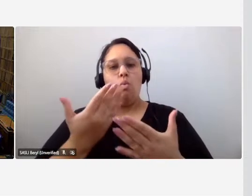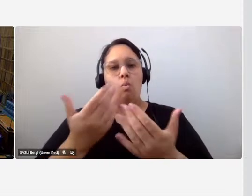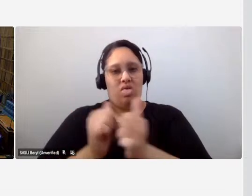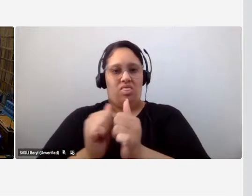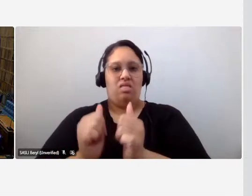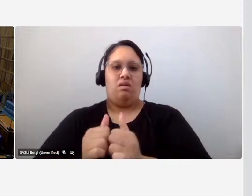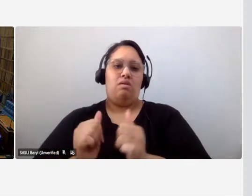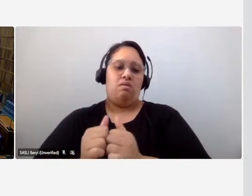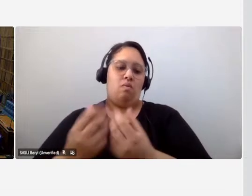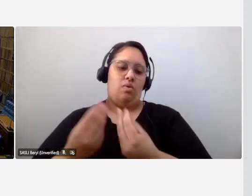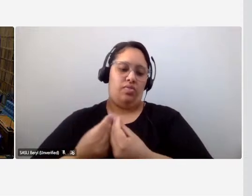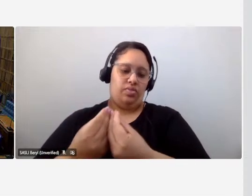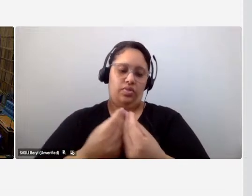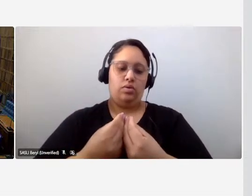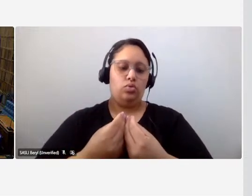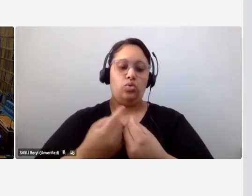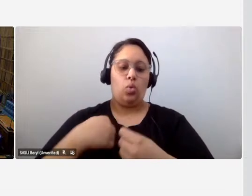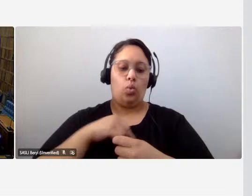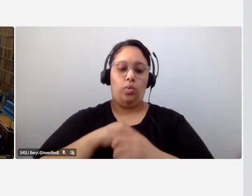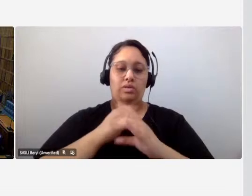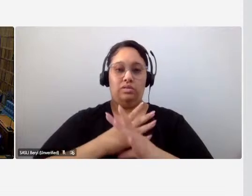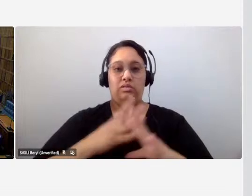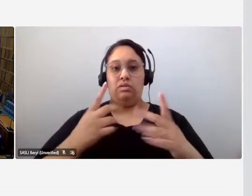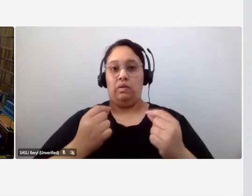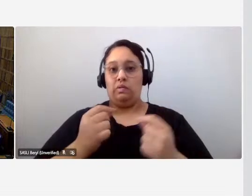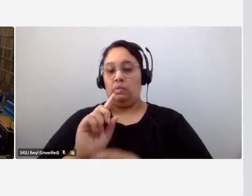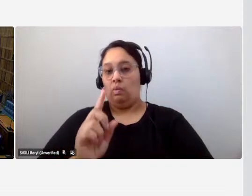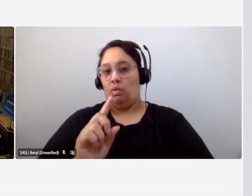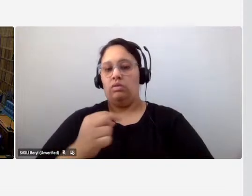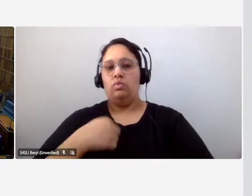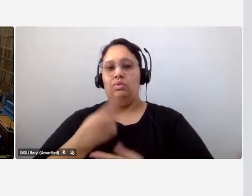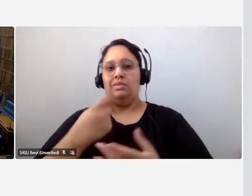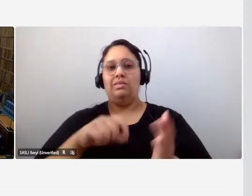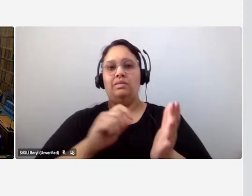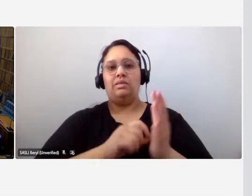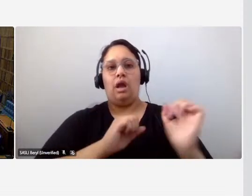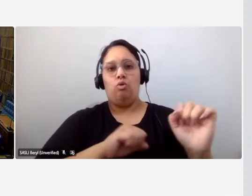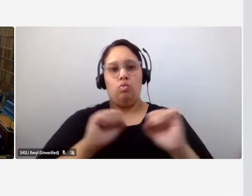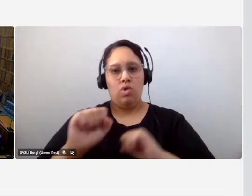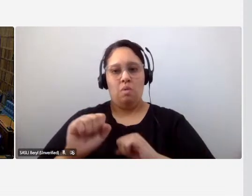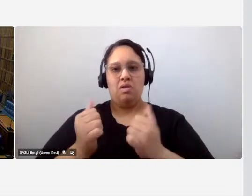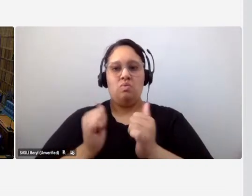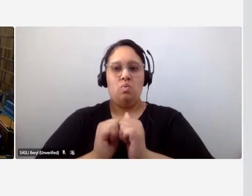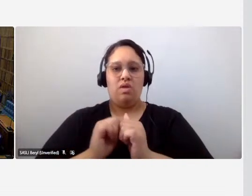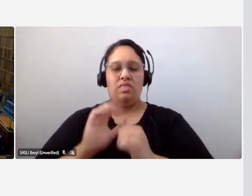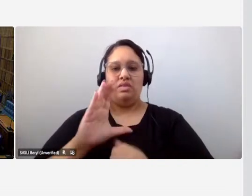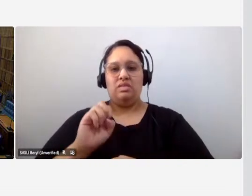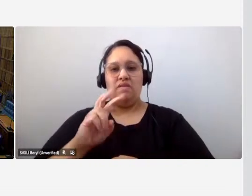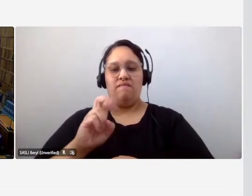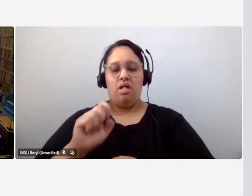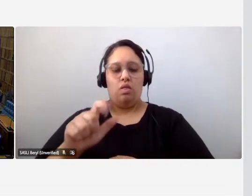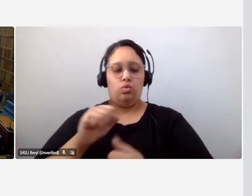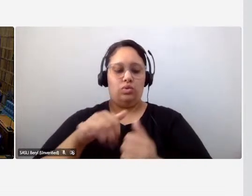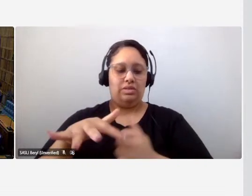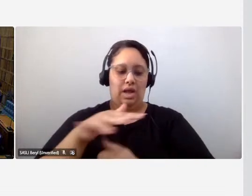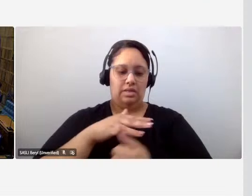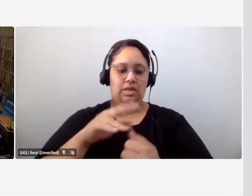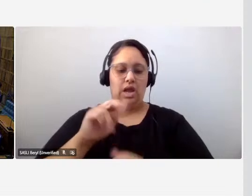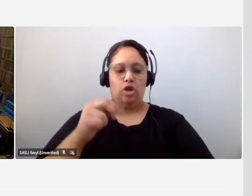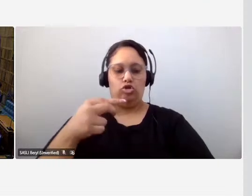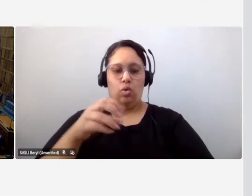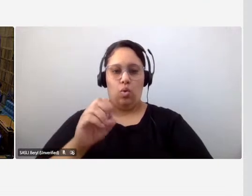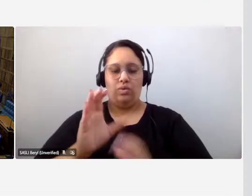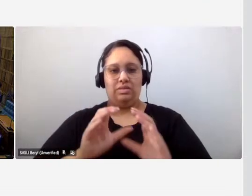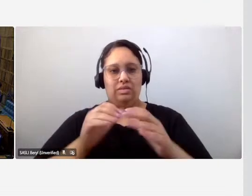partners. So what we've started to do is to sign agreements with civil society, NGO